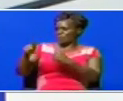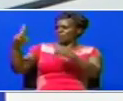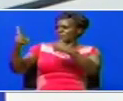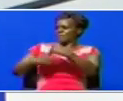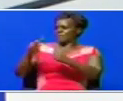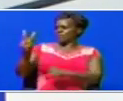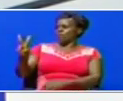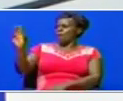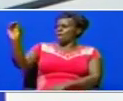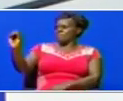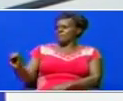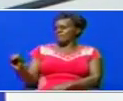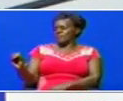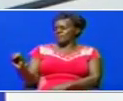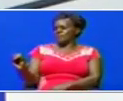27.62%.